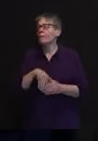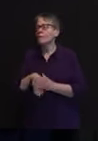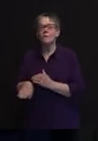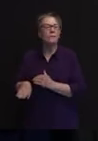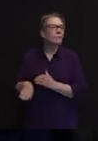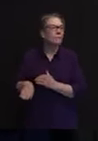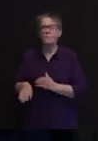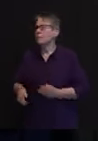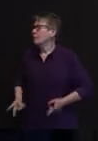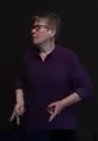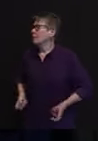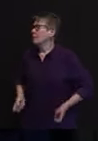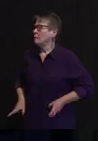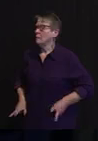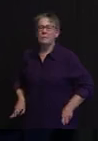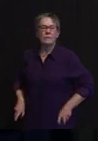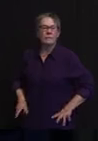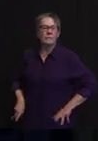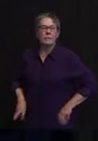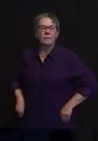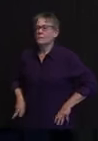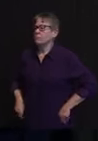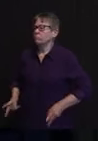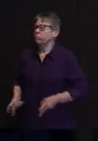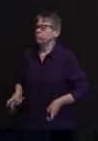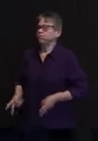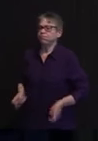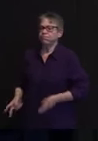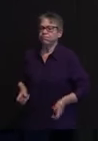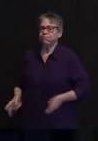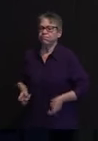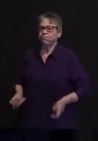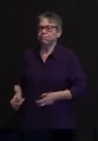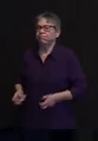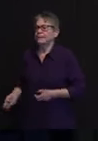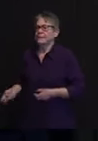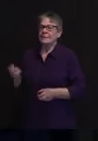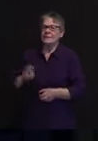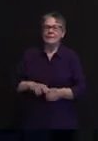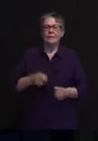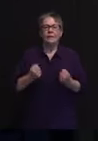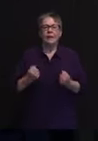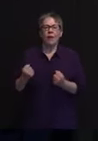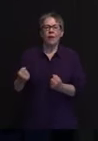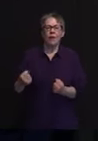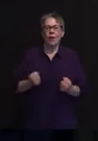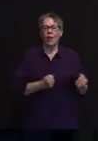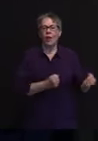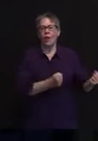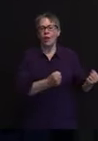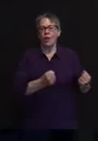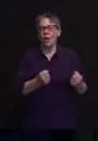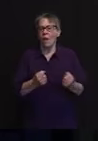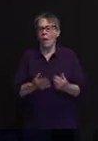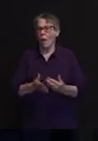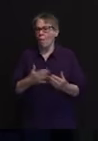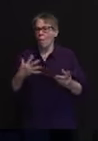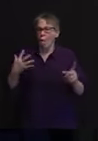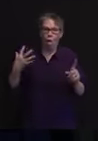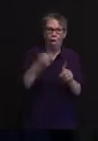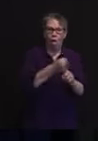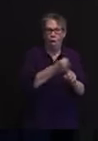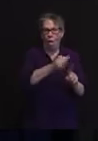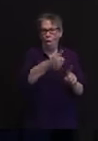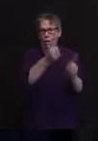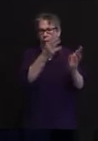almost striking another employee. So she was charged with robbery, shoplifting, and aggravated assault with a deadly weapon, in